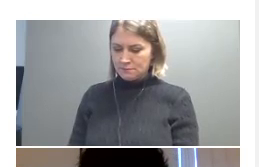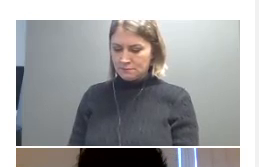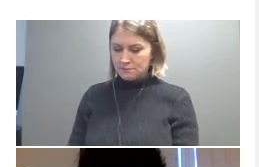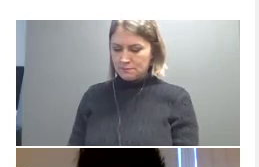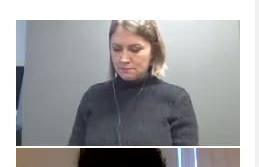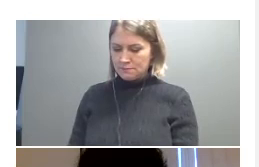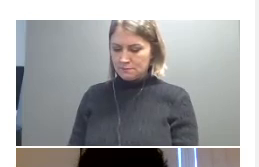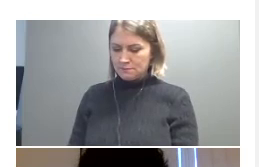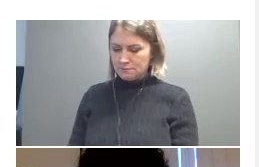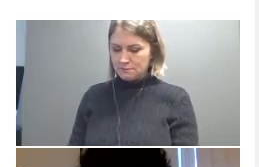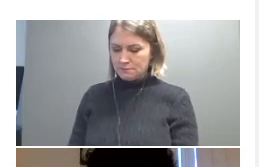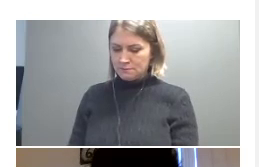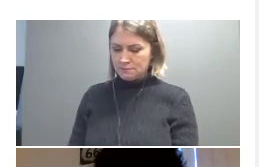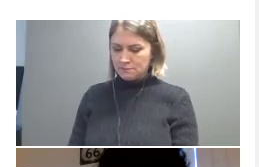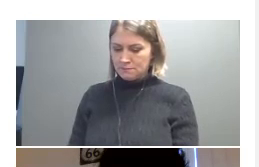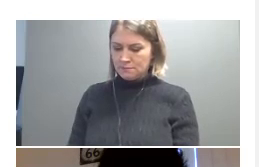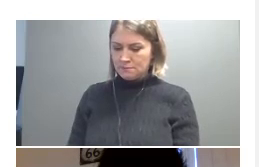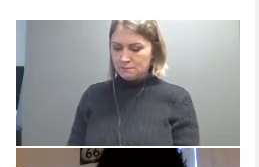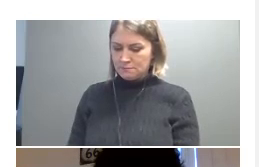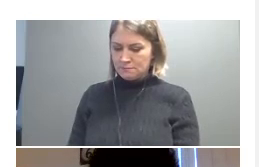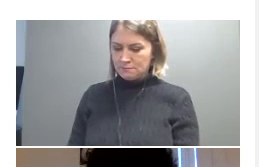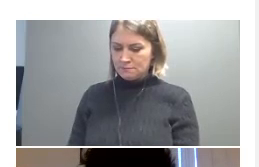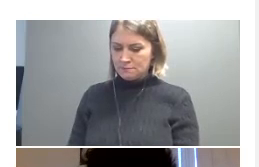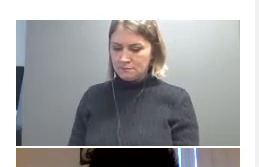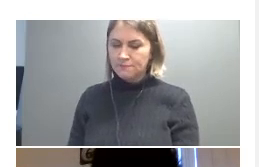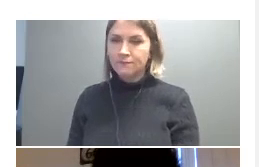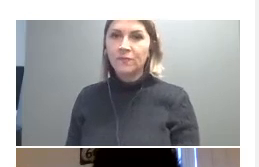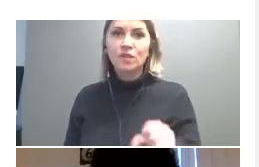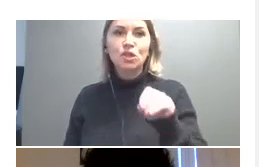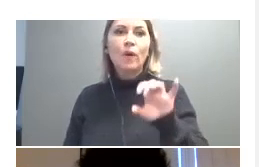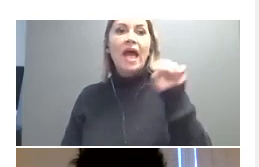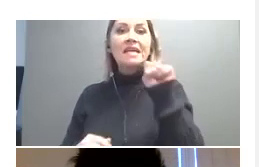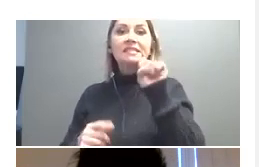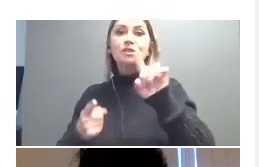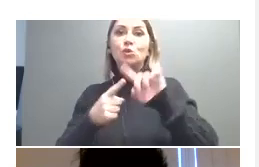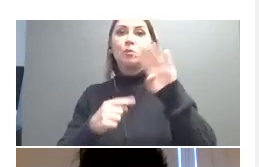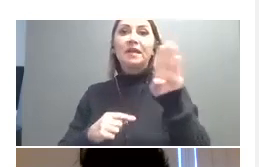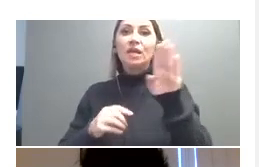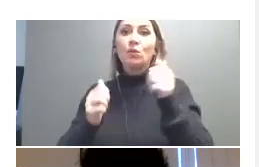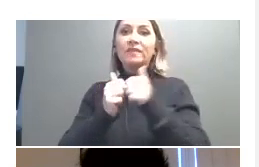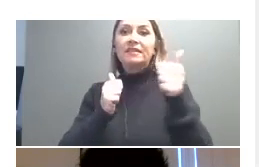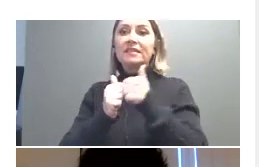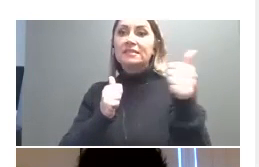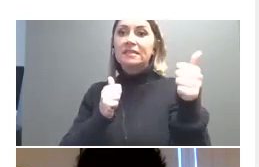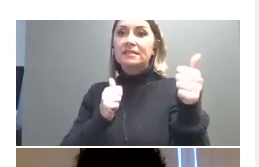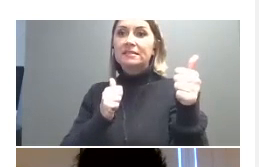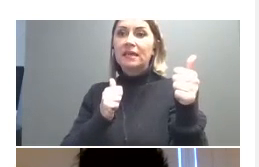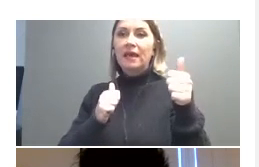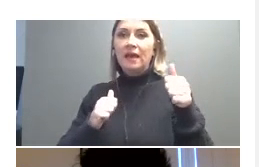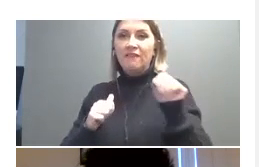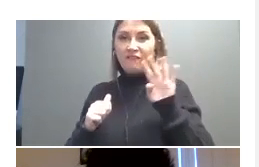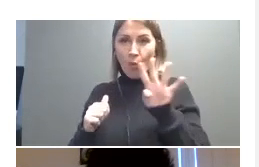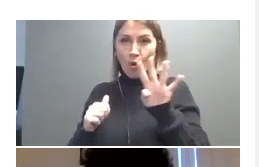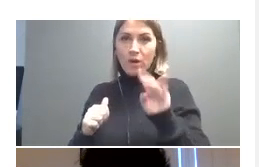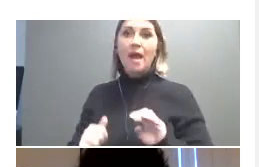just basically writing down this particular graph, right? So S goes to B with a distance 4, and